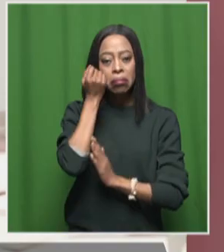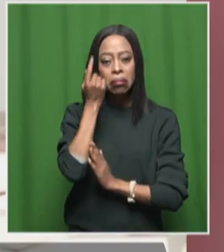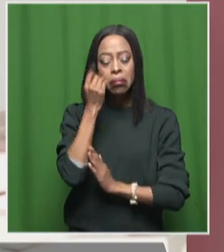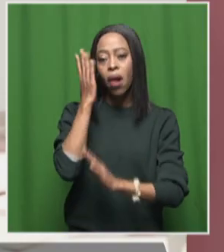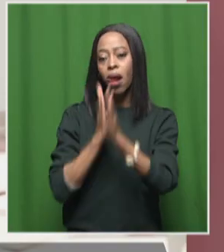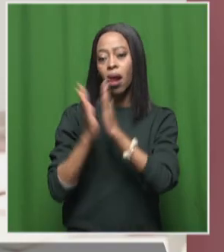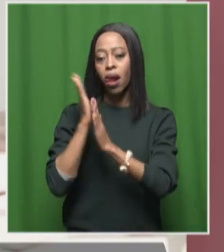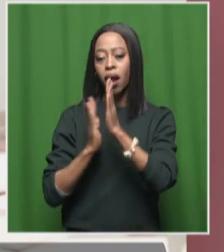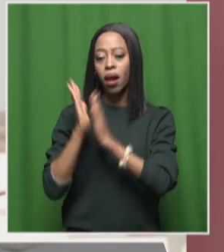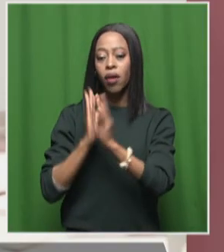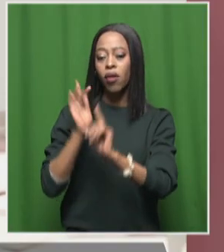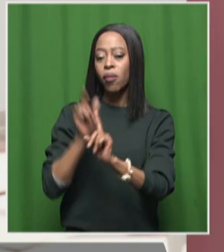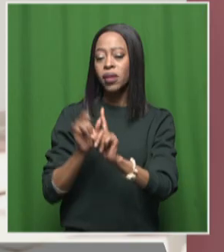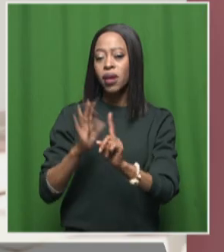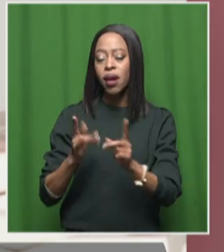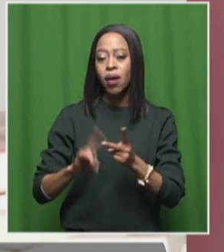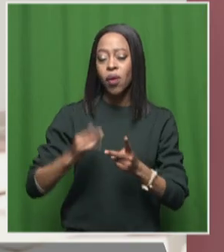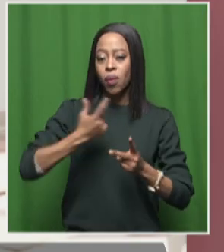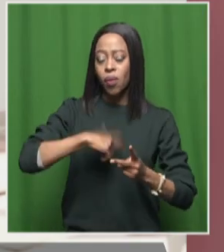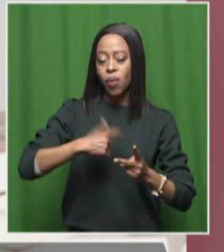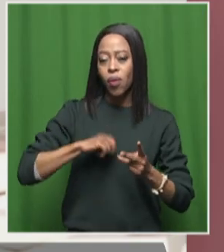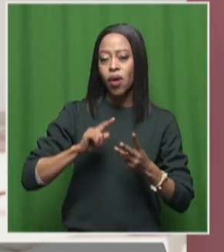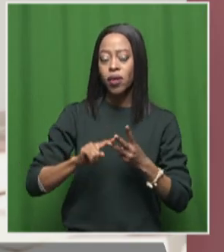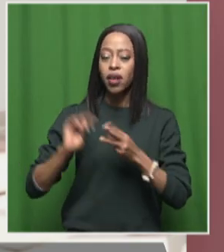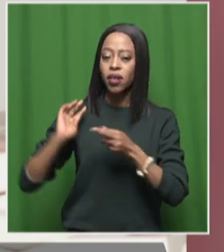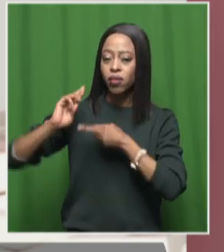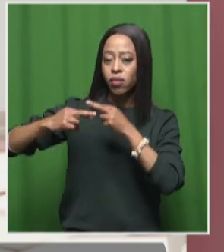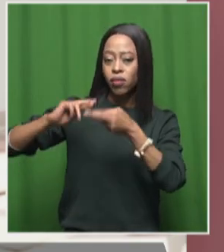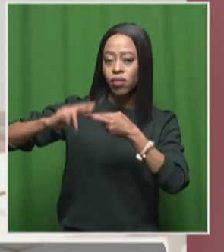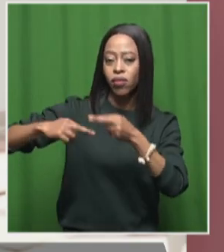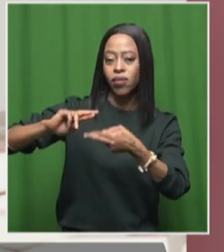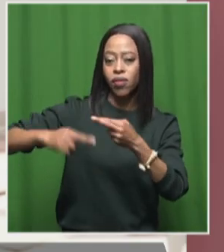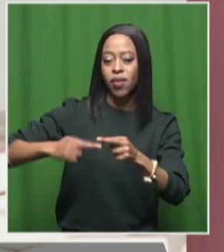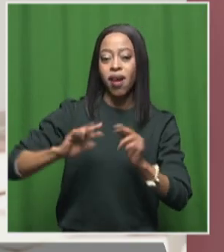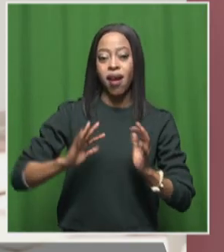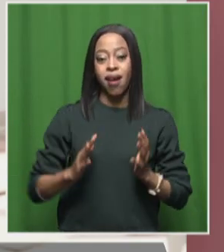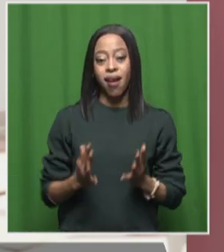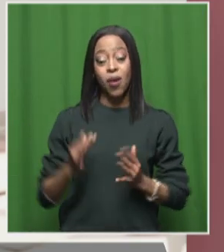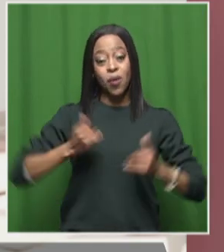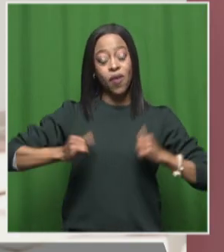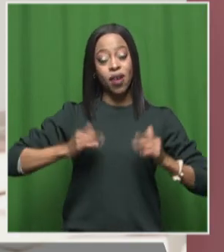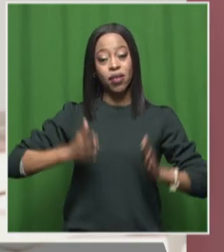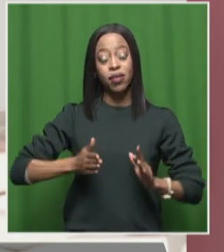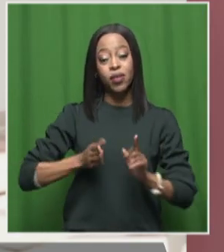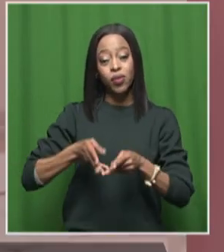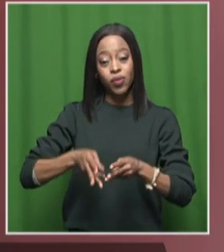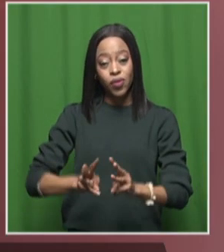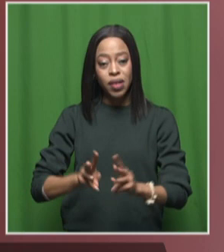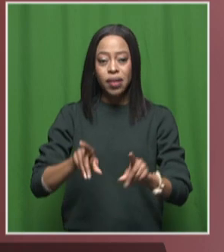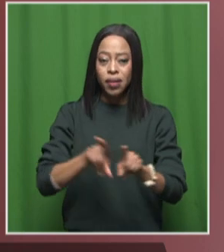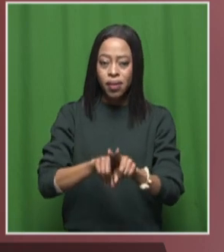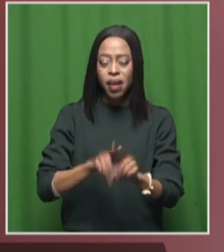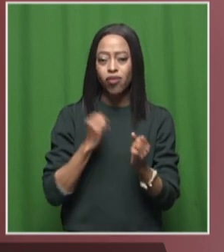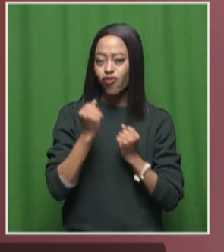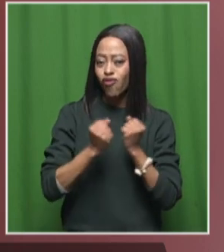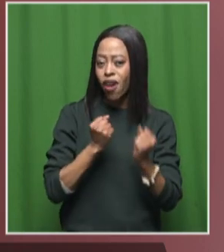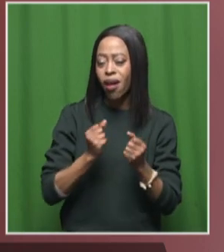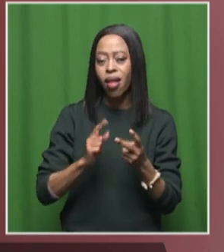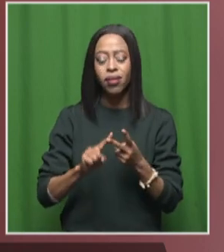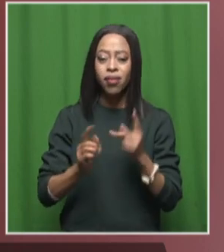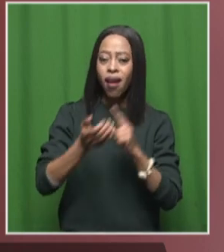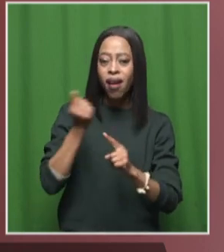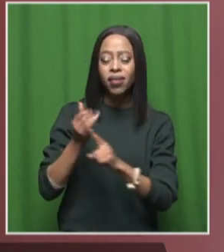personality, evolution, all this alongside the authentic story of the actor's journey, as well as struggles and triumphs in the entertainment industry at